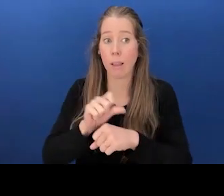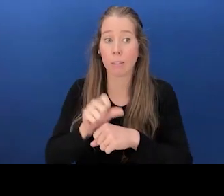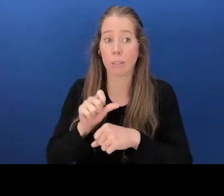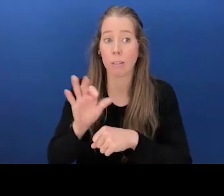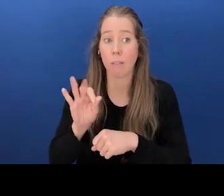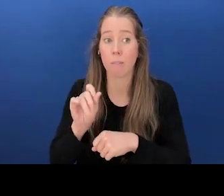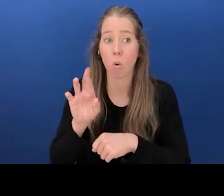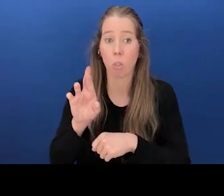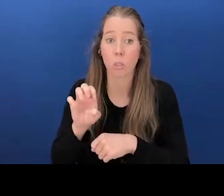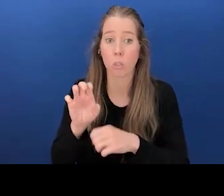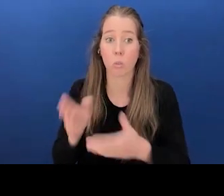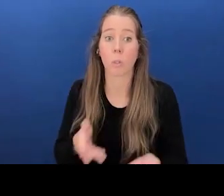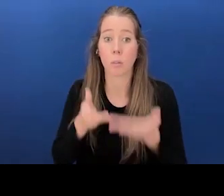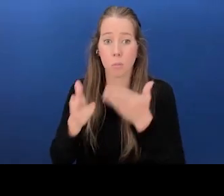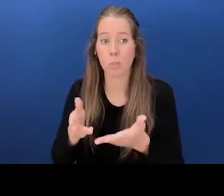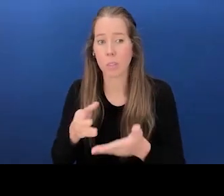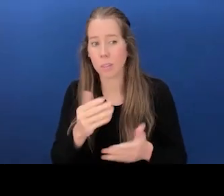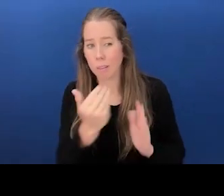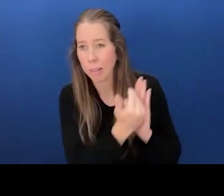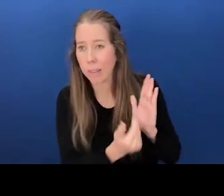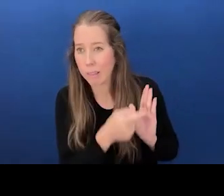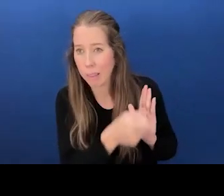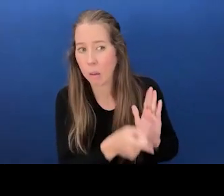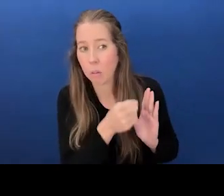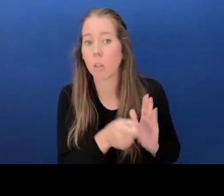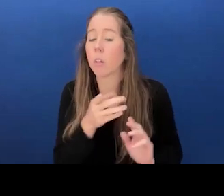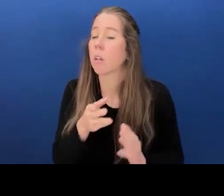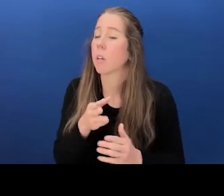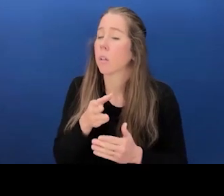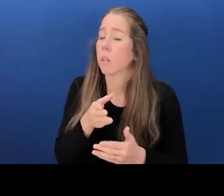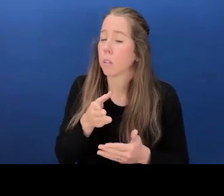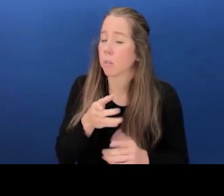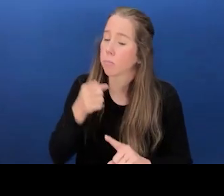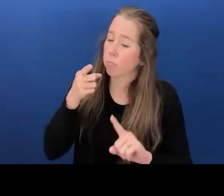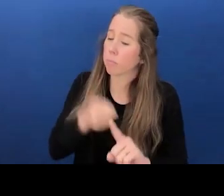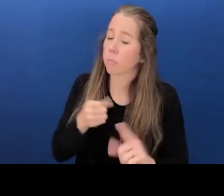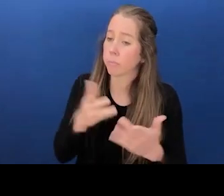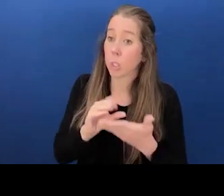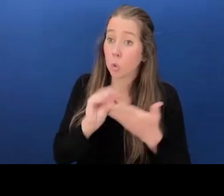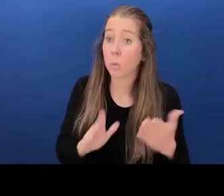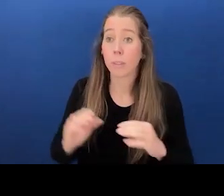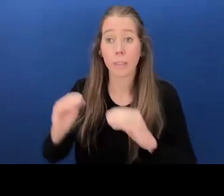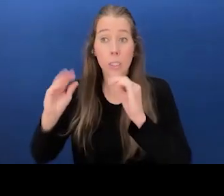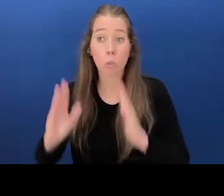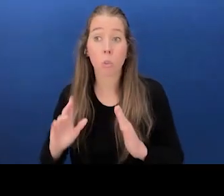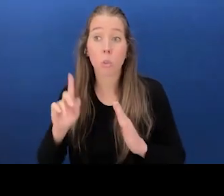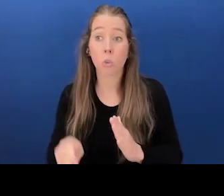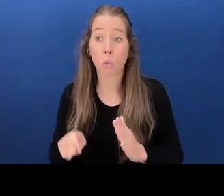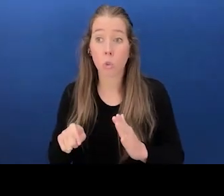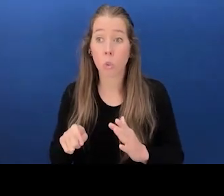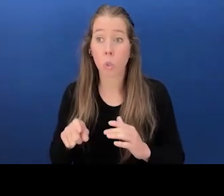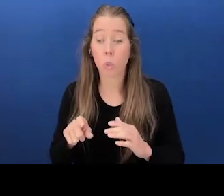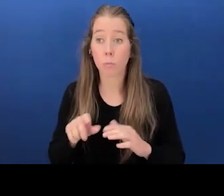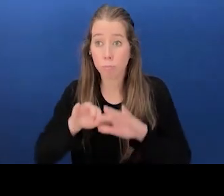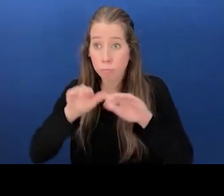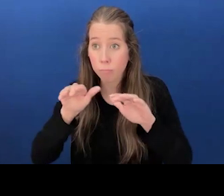are listed here. The main point of their recommendations is that students and instructors should remain at the center